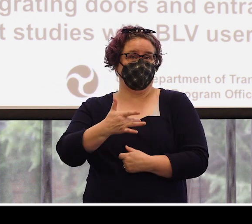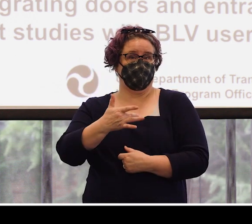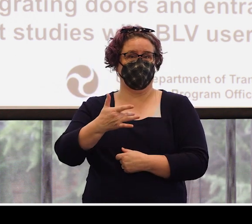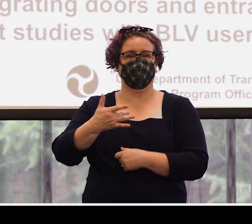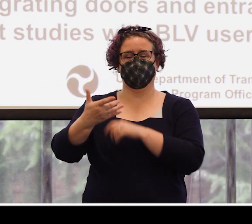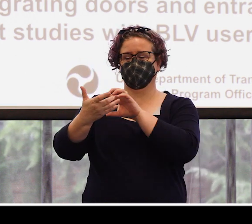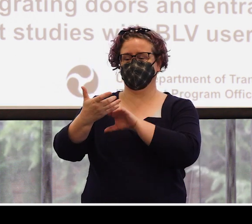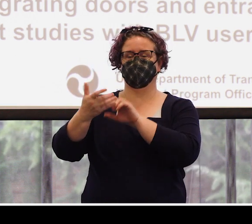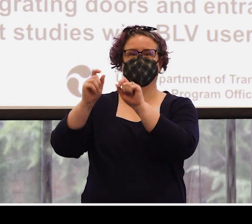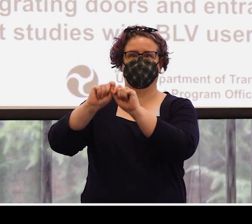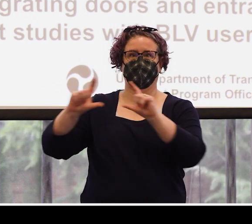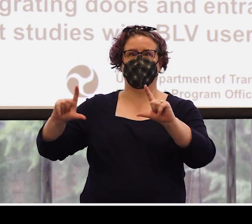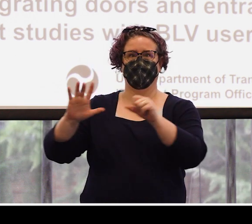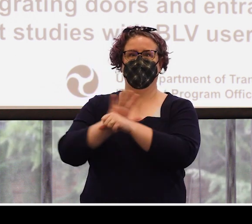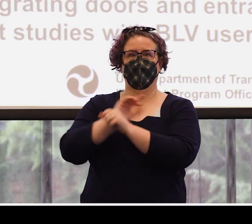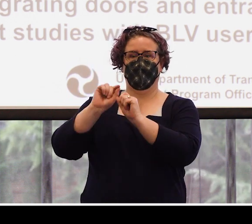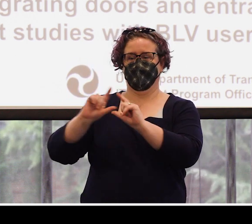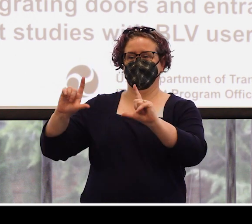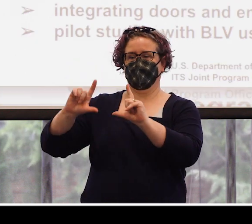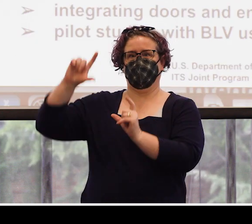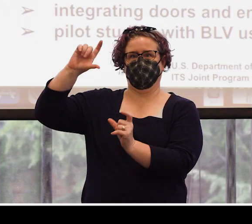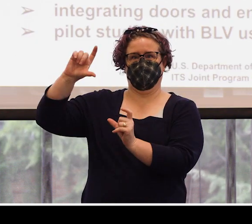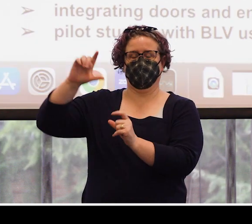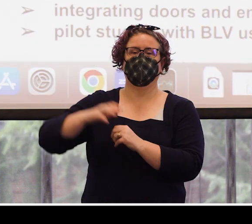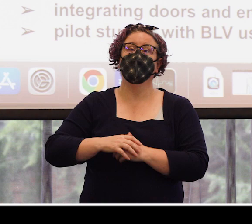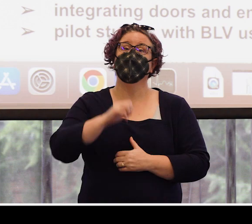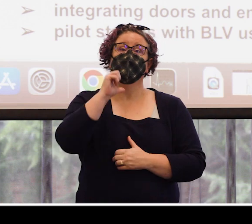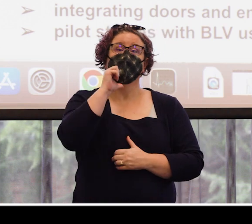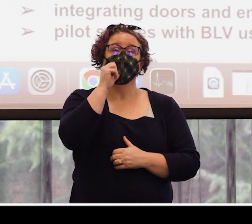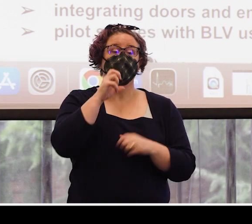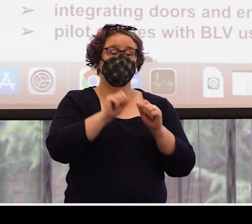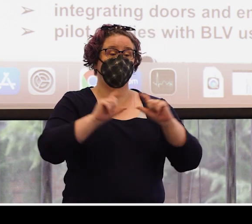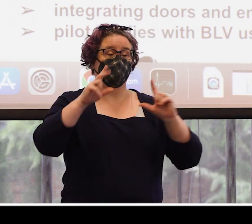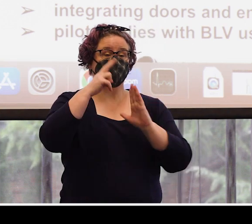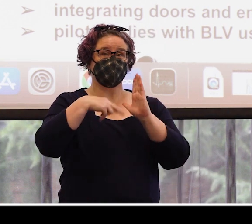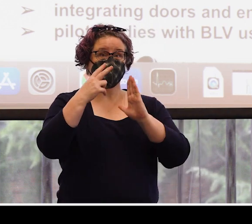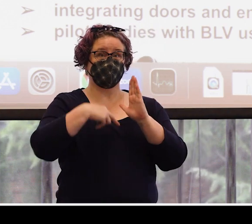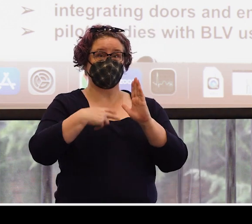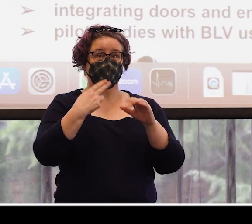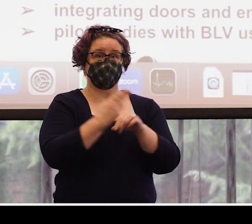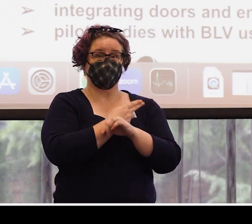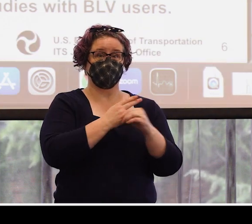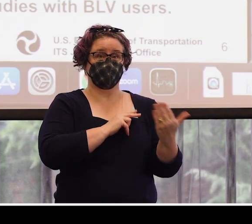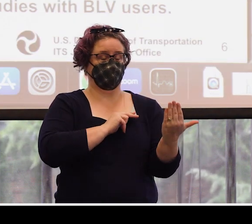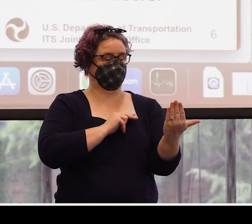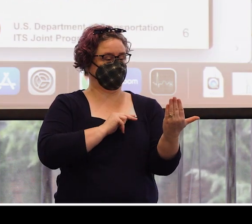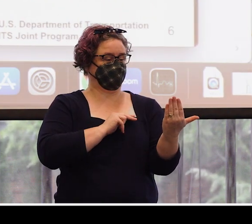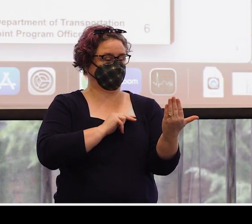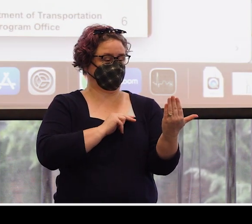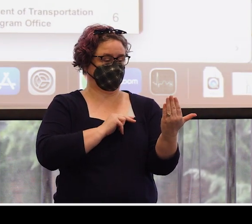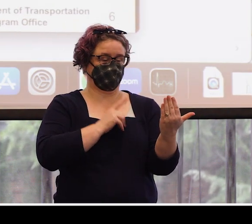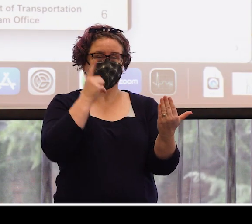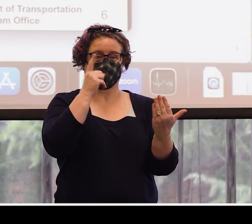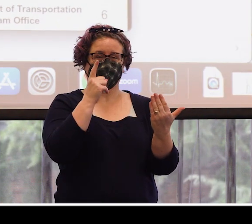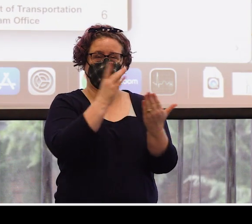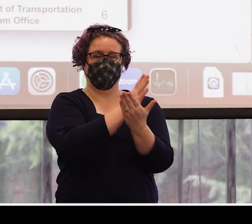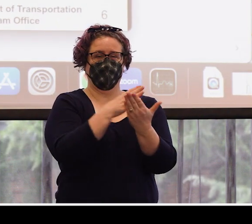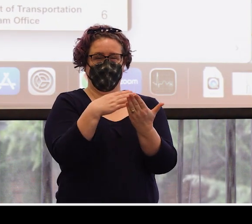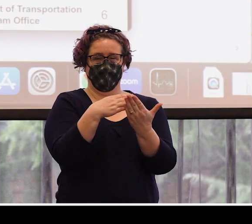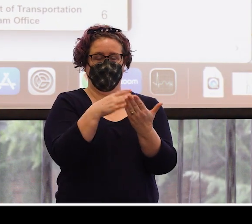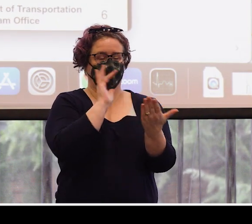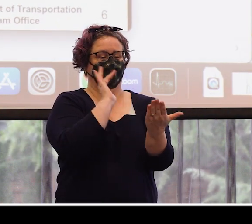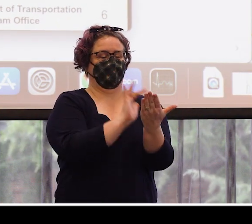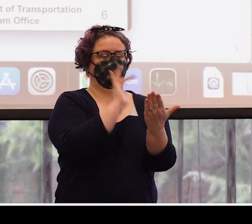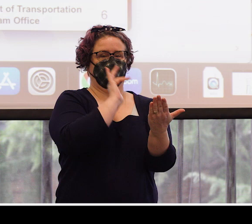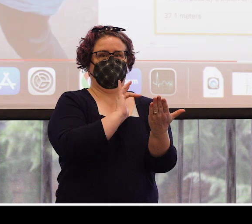these days, and a non-screen reader user would typically look at an element and tap